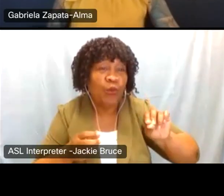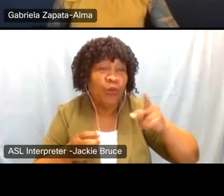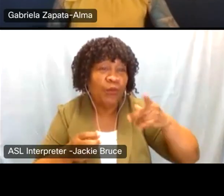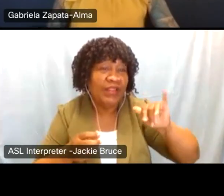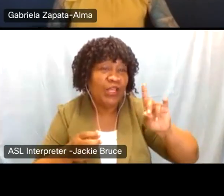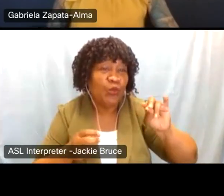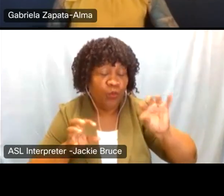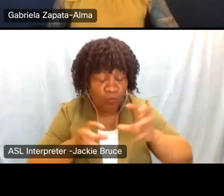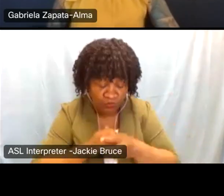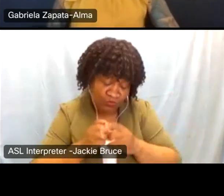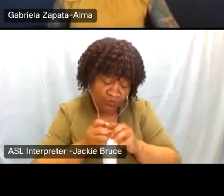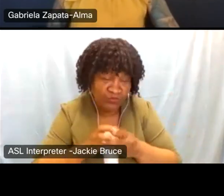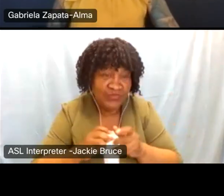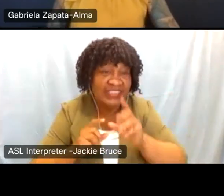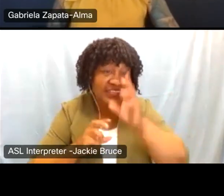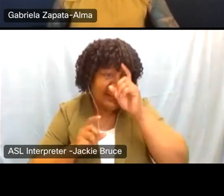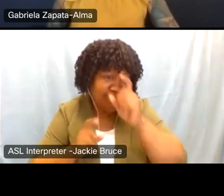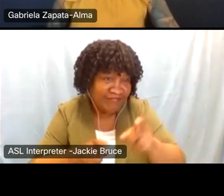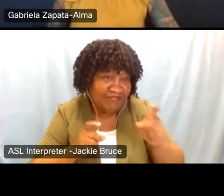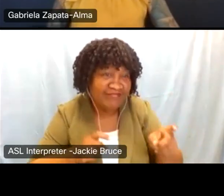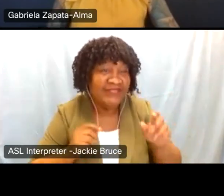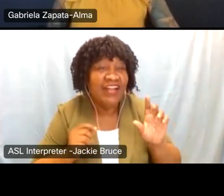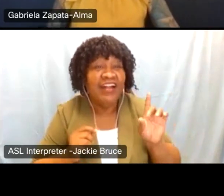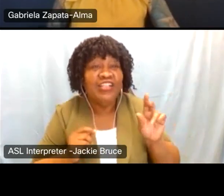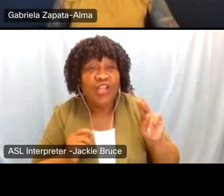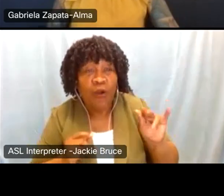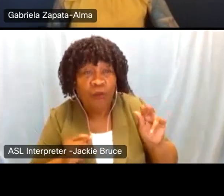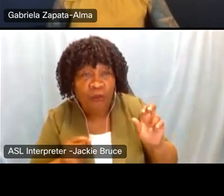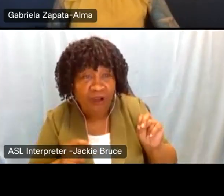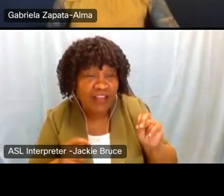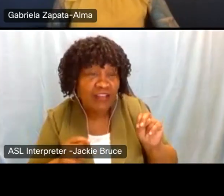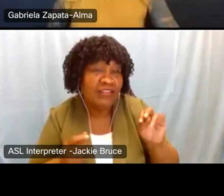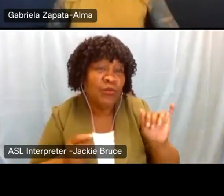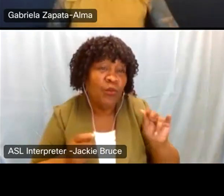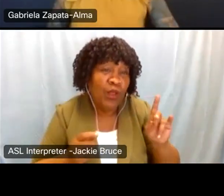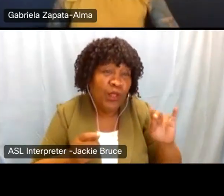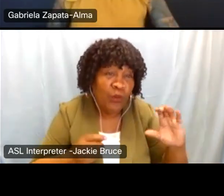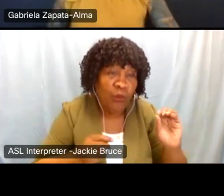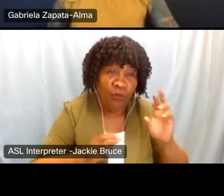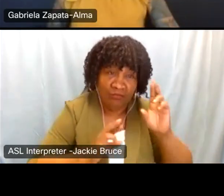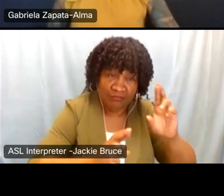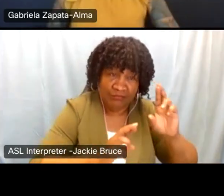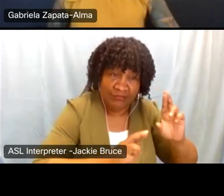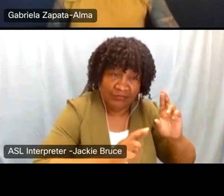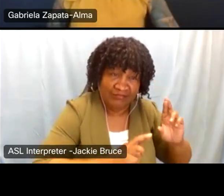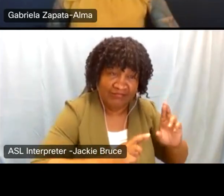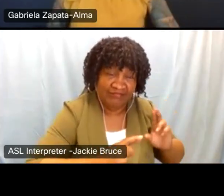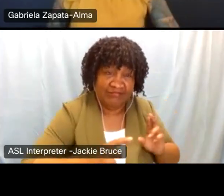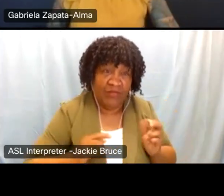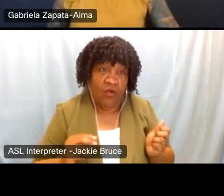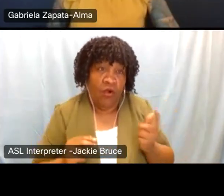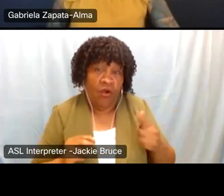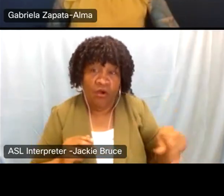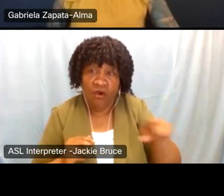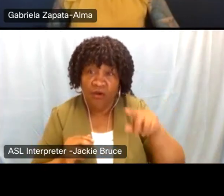each, Don Julio, Don Juan, always very respectful. And, these were men who